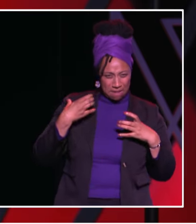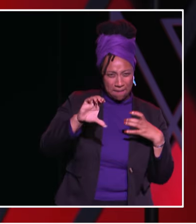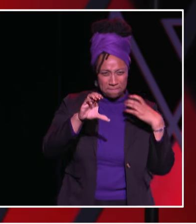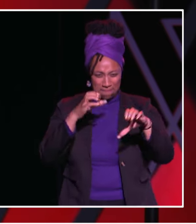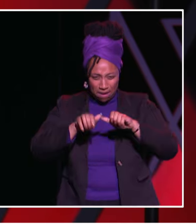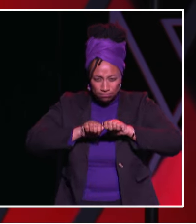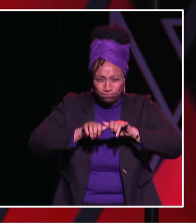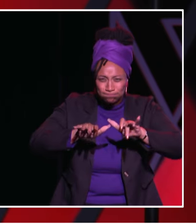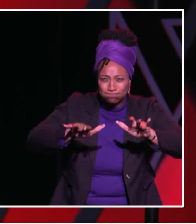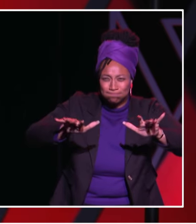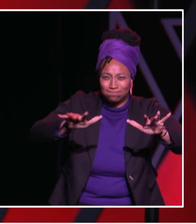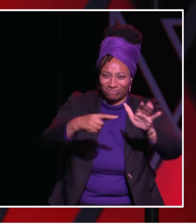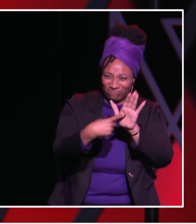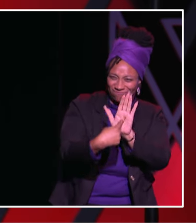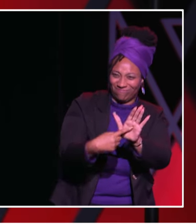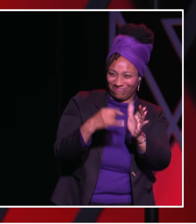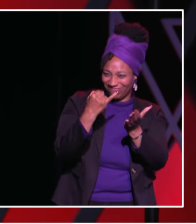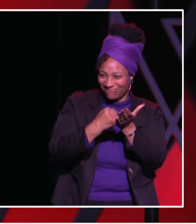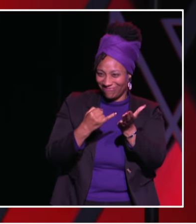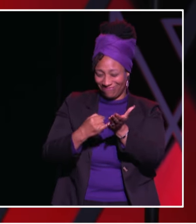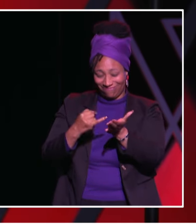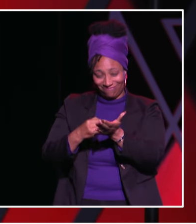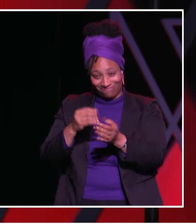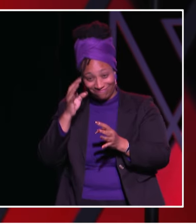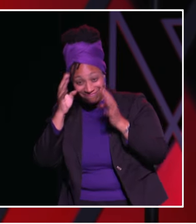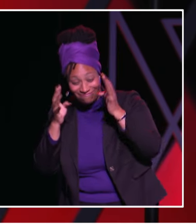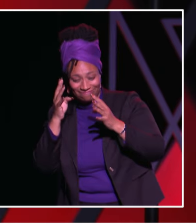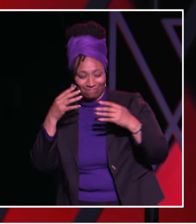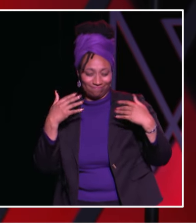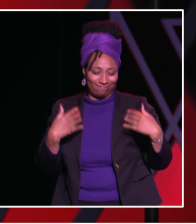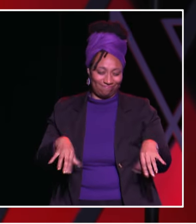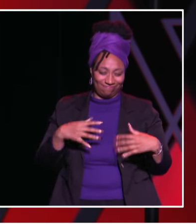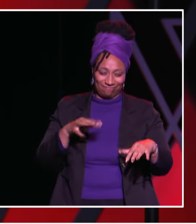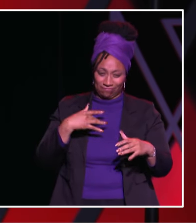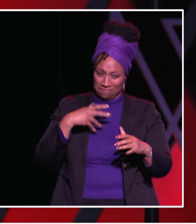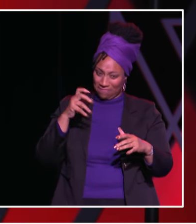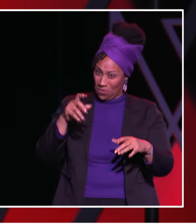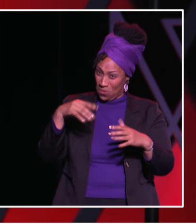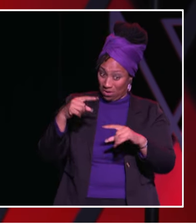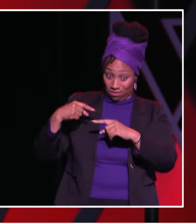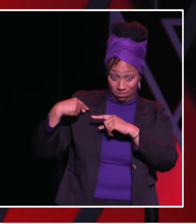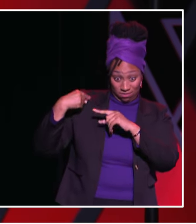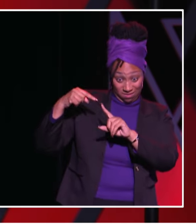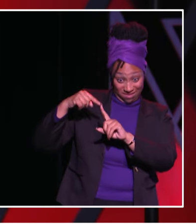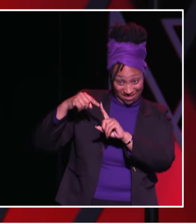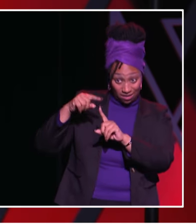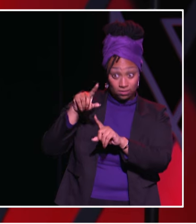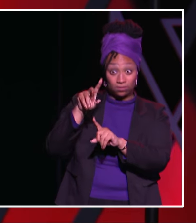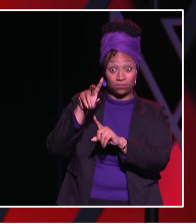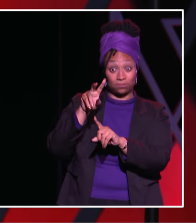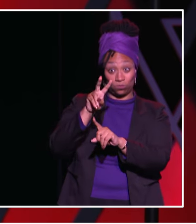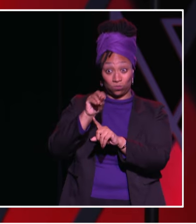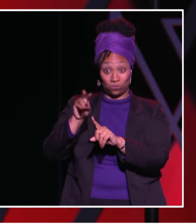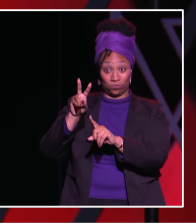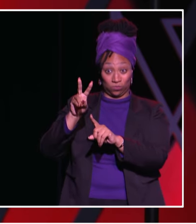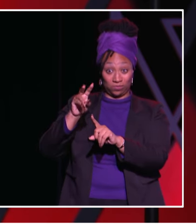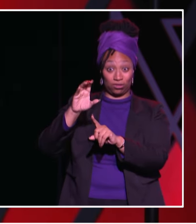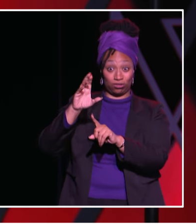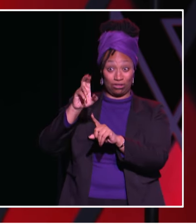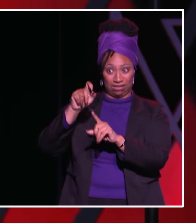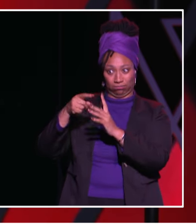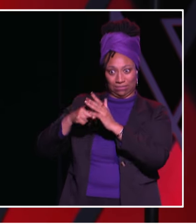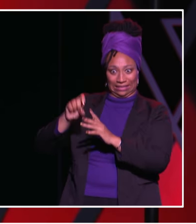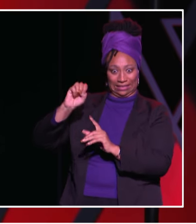again, September is 202 Creates Month, and this year we were proud to launch Mayor Bowser's inaugural